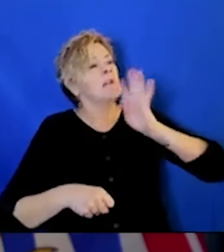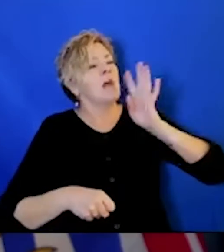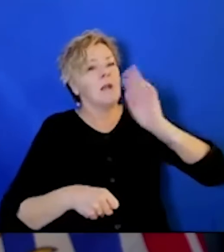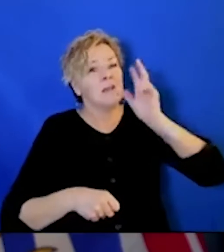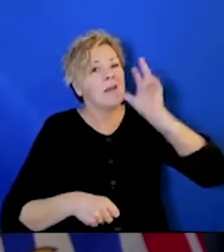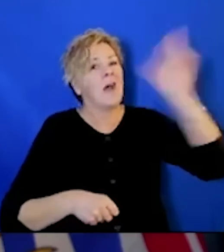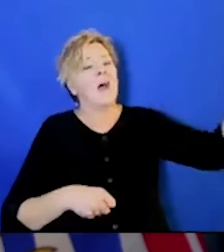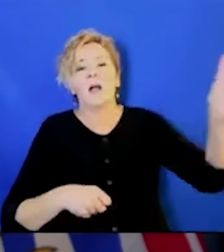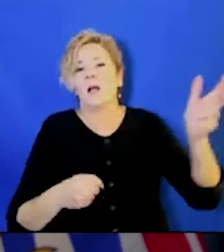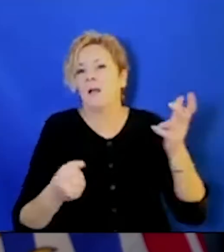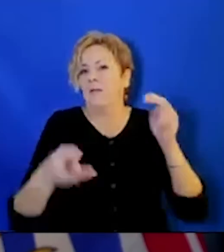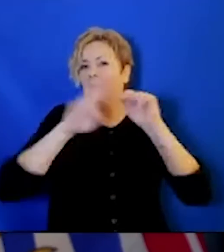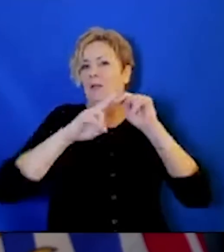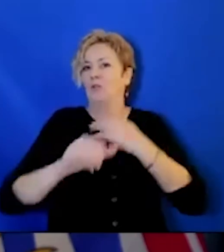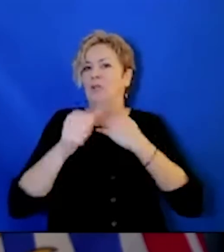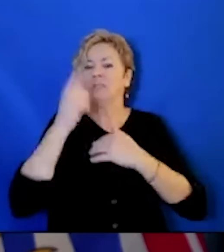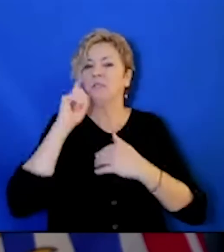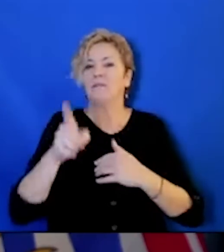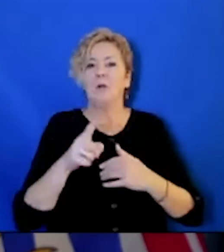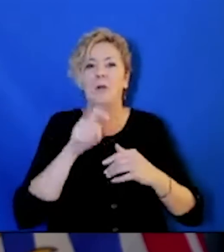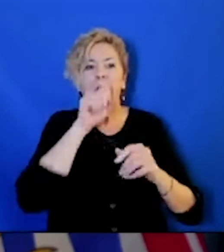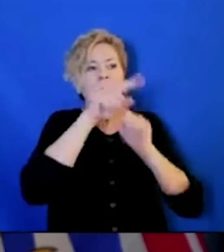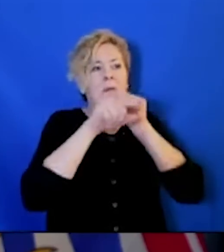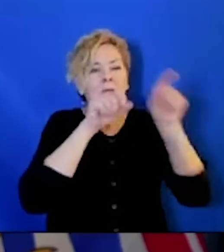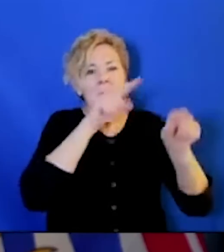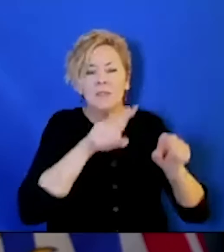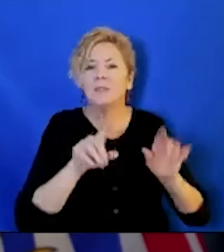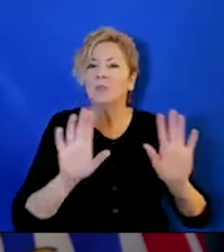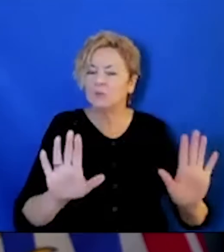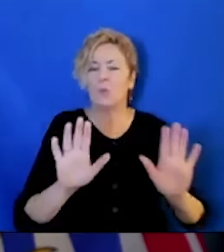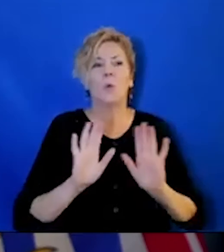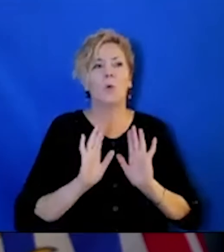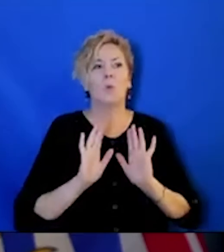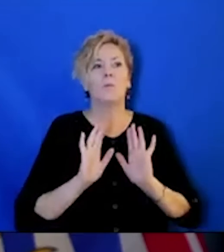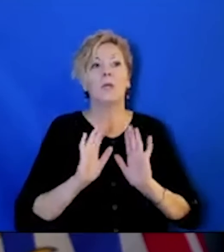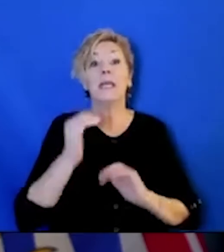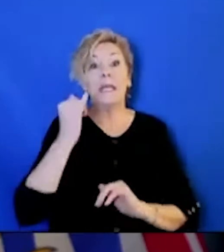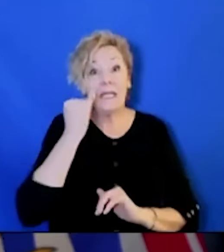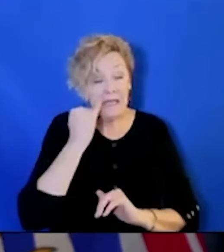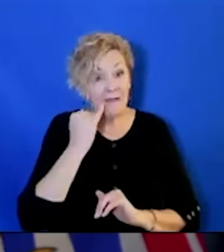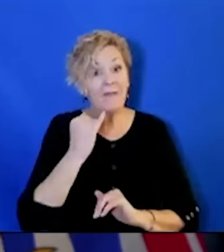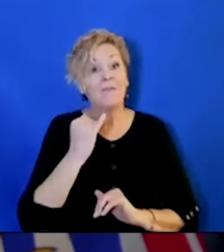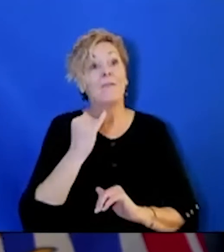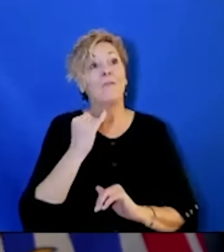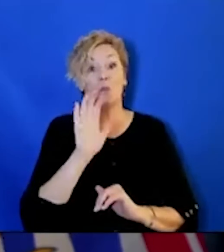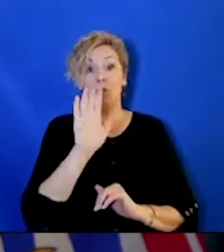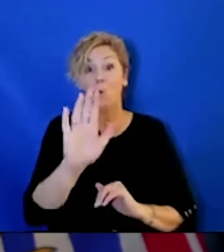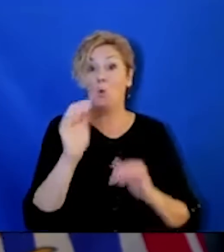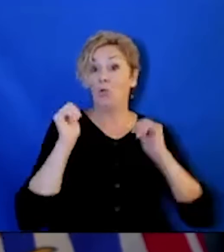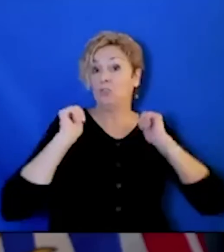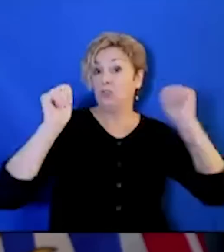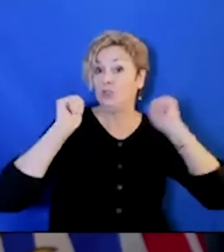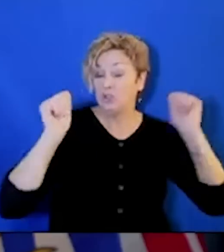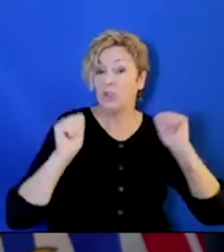have stopped these indoor group activities. Gyms who have one-on-one where people can go and they have adequate space and they can work